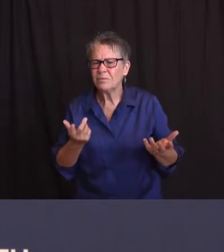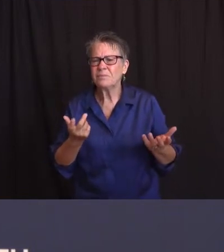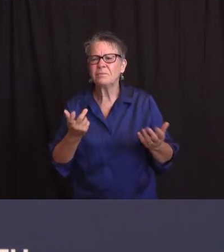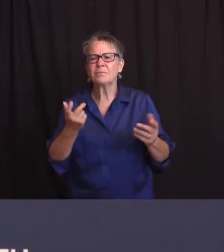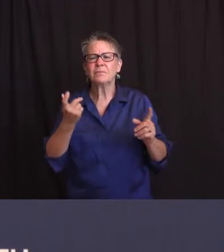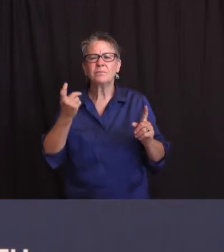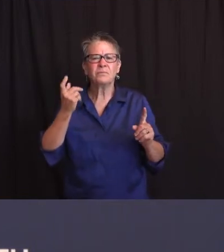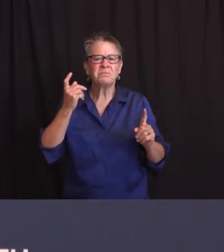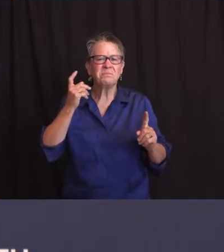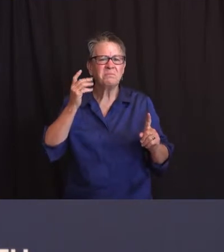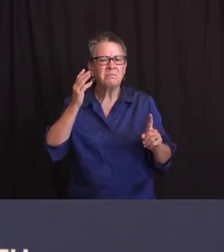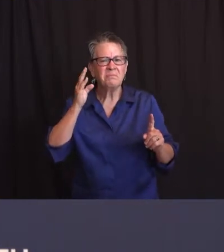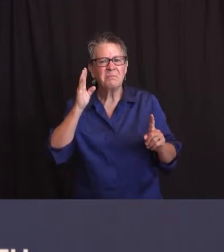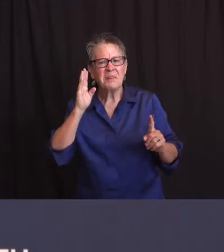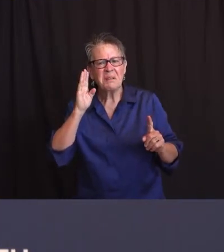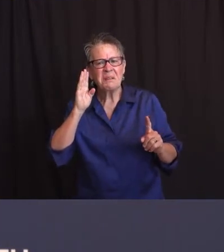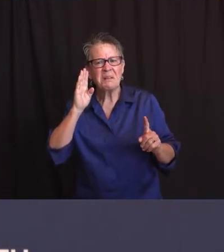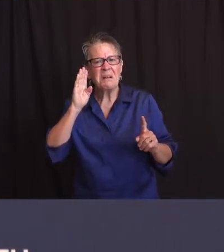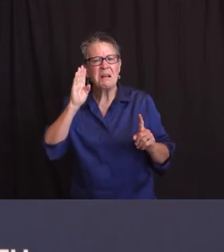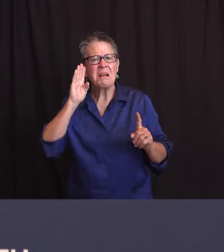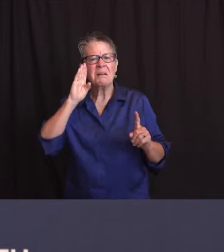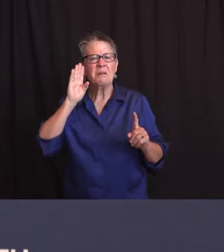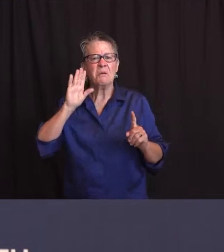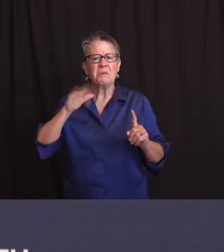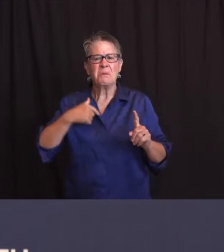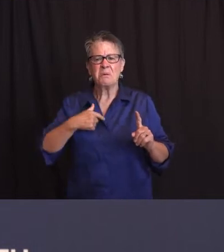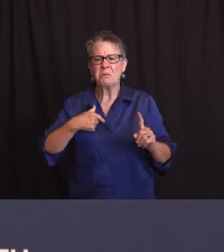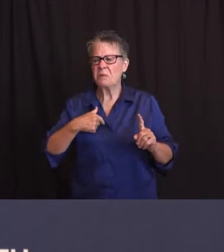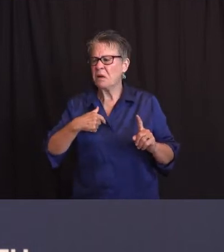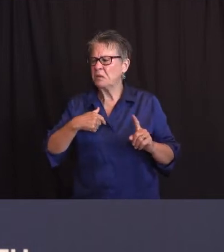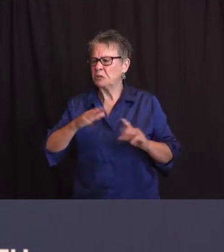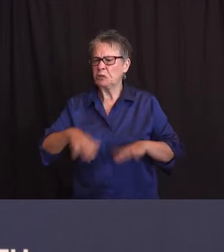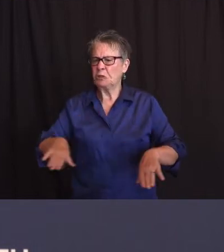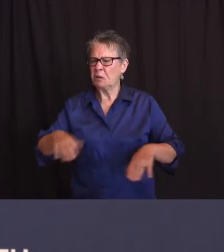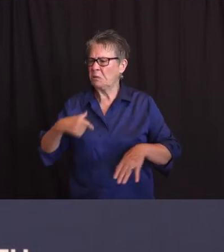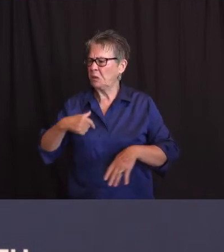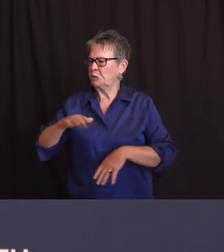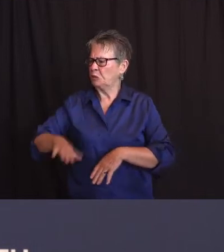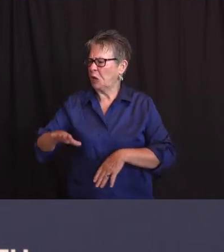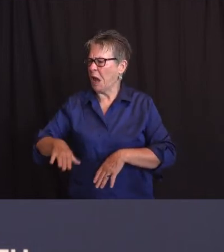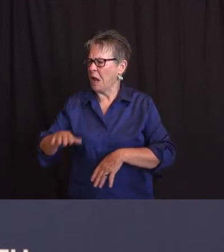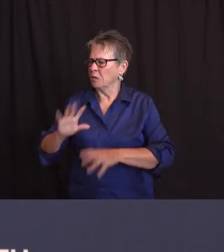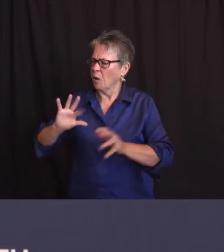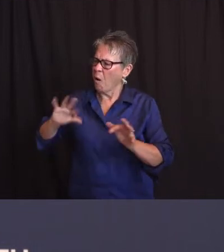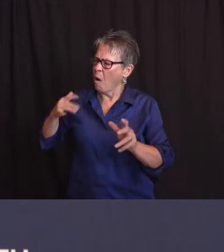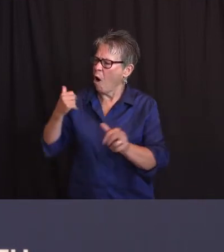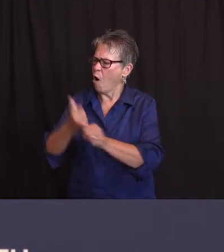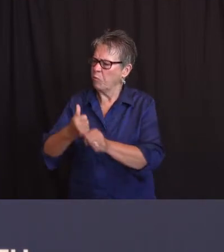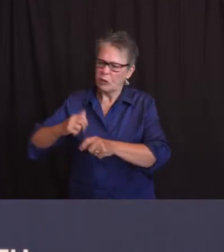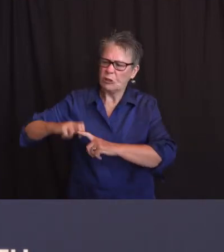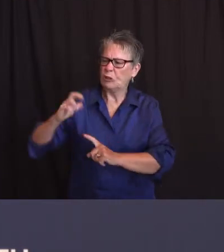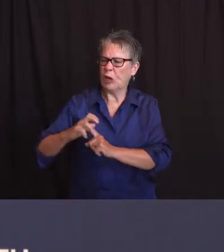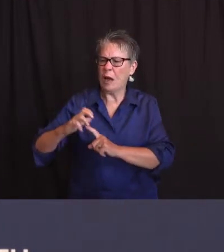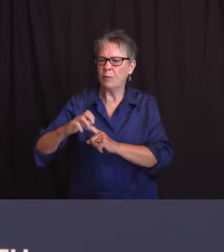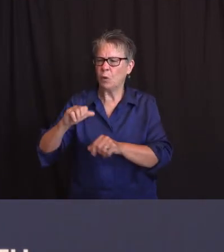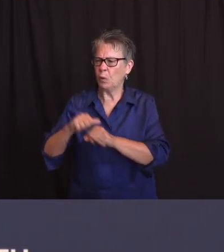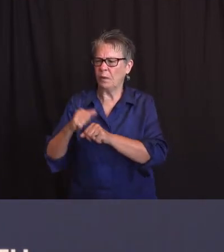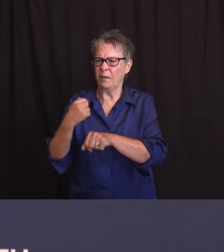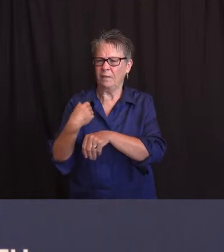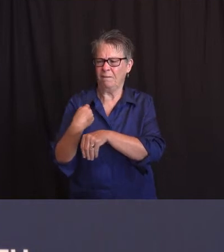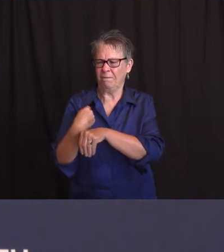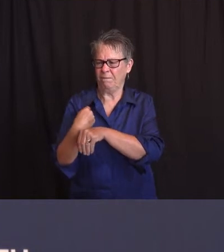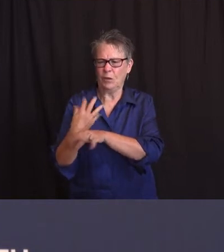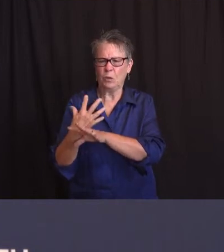Those are the overwhelming minorities of experiences, and in particular with underserved communities where there